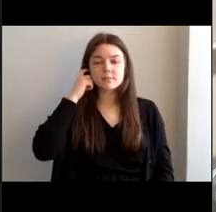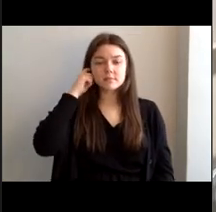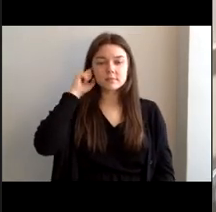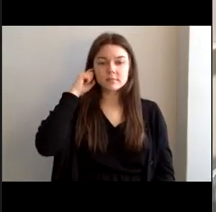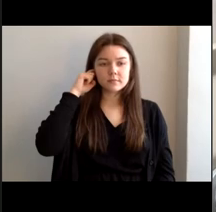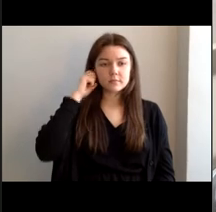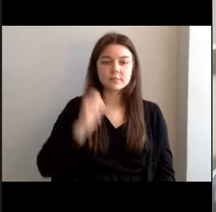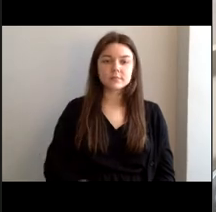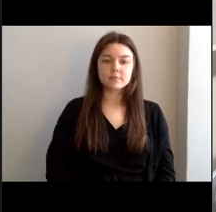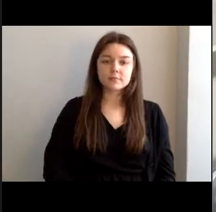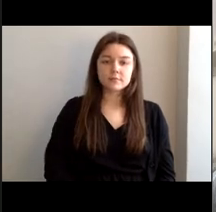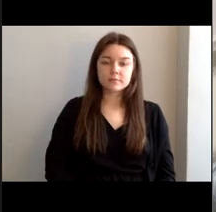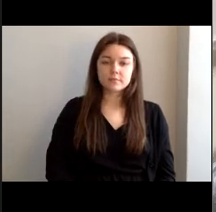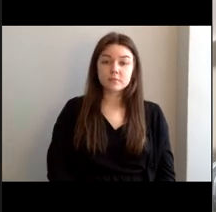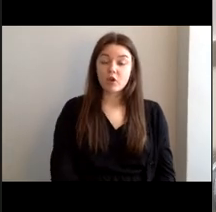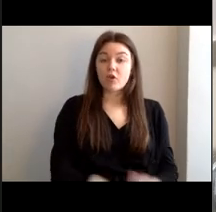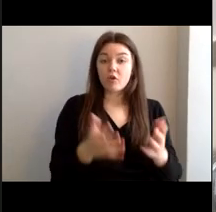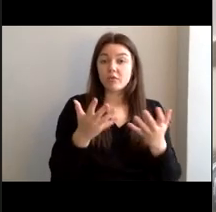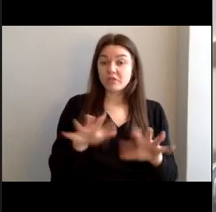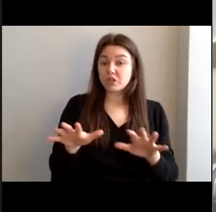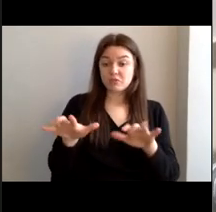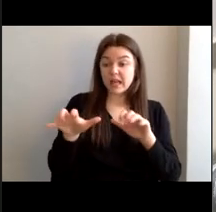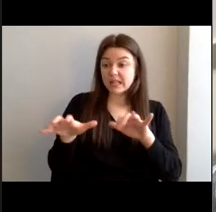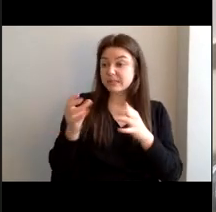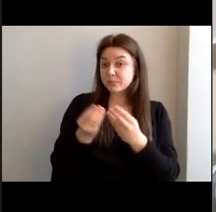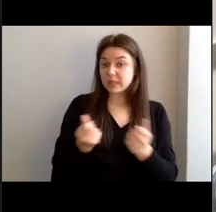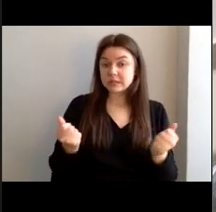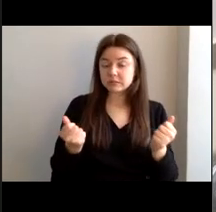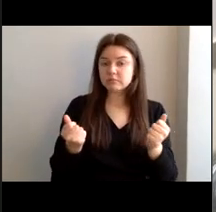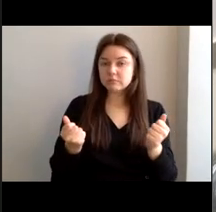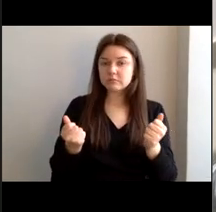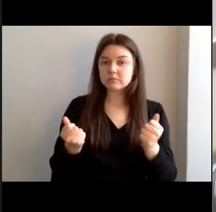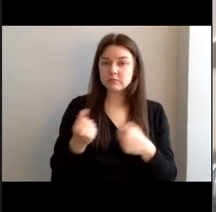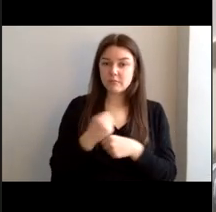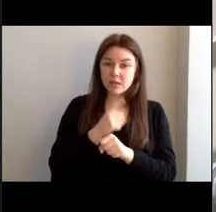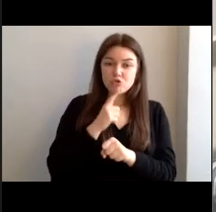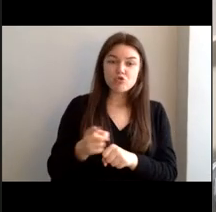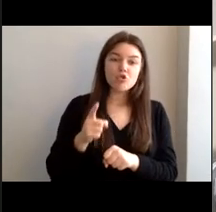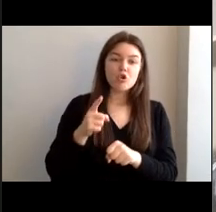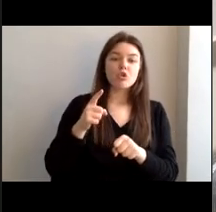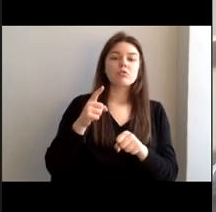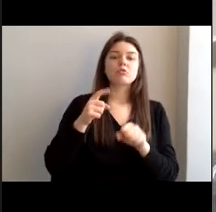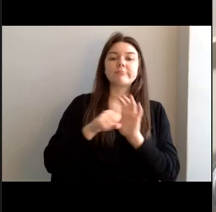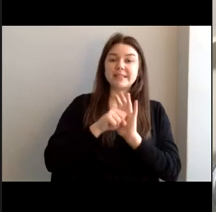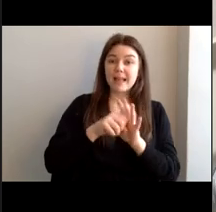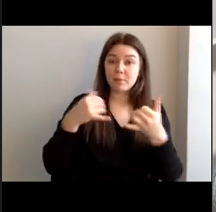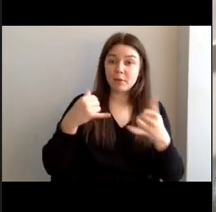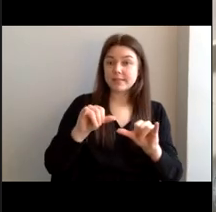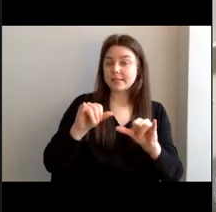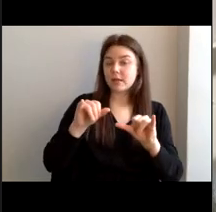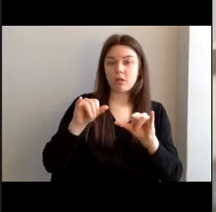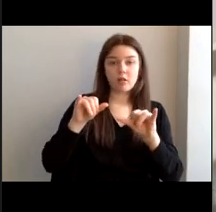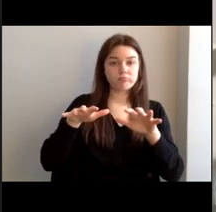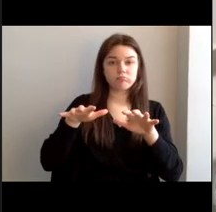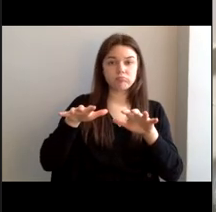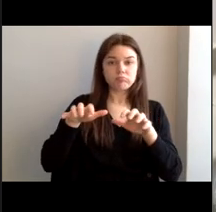after all the glaze is removed, we making sure that the sample is still firm and not completely thawed